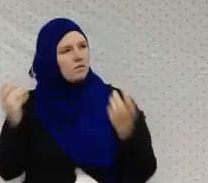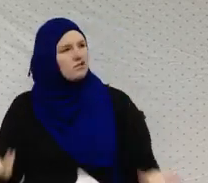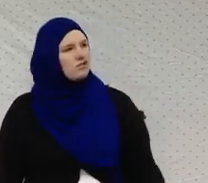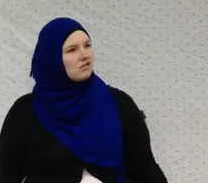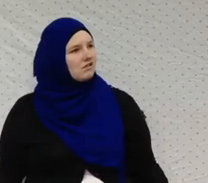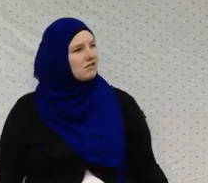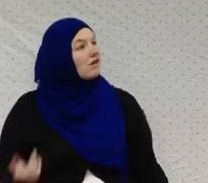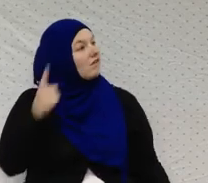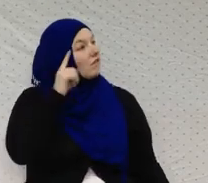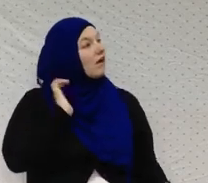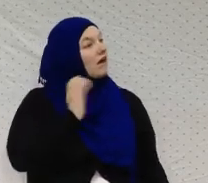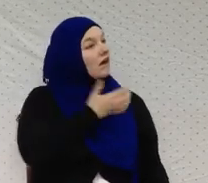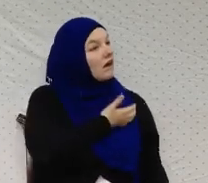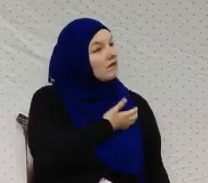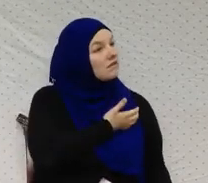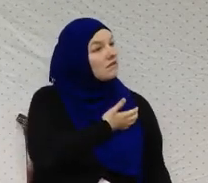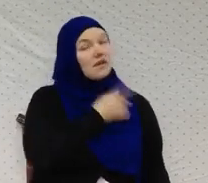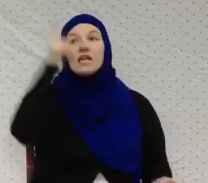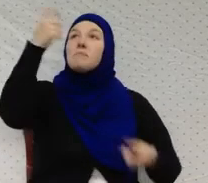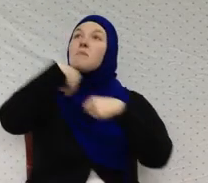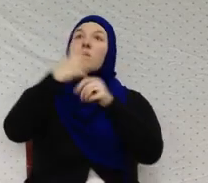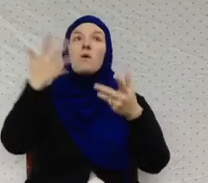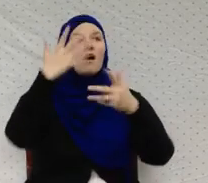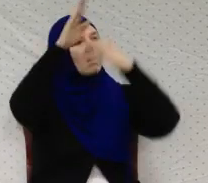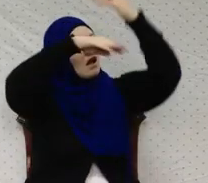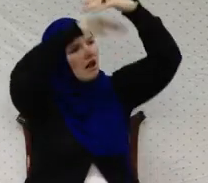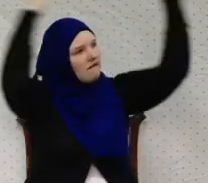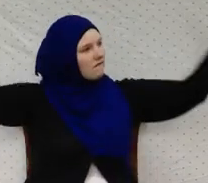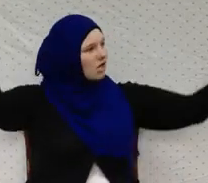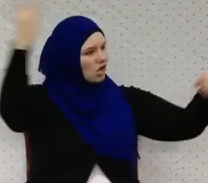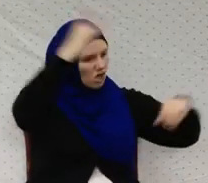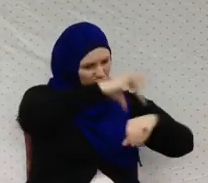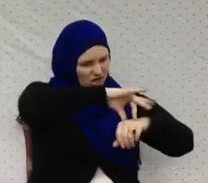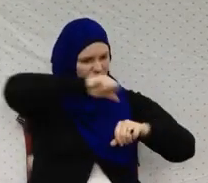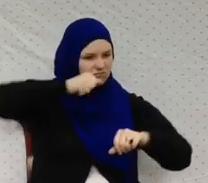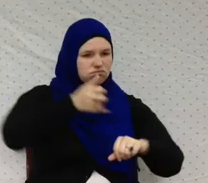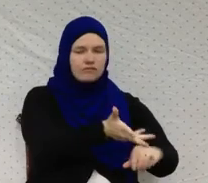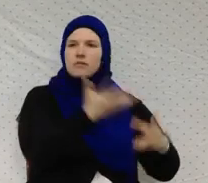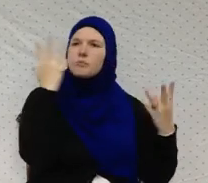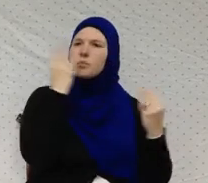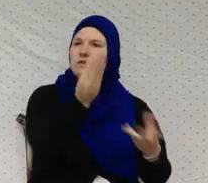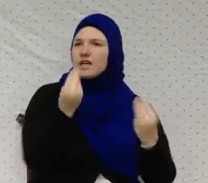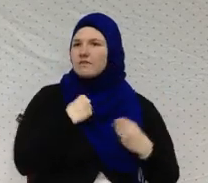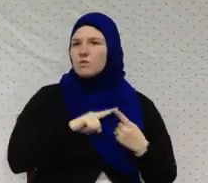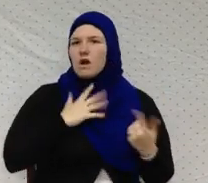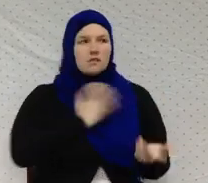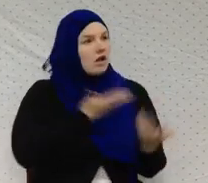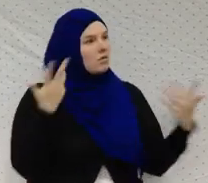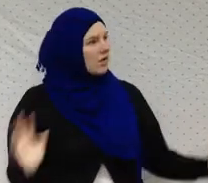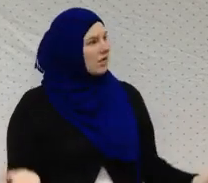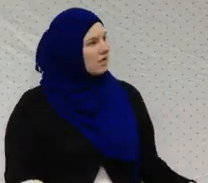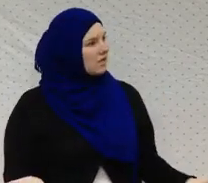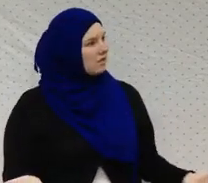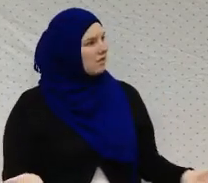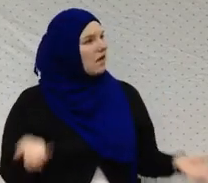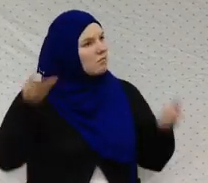He created us. And for us, He created heavens and earth. And subjected everything there is in heaven